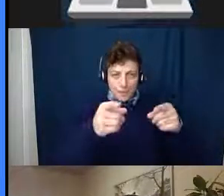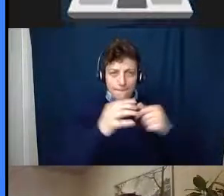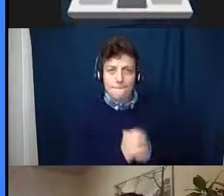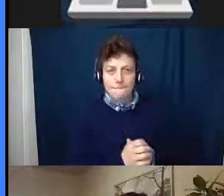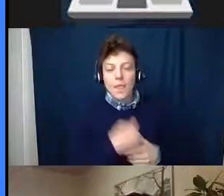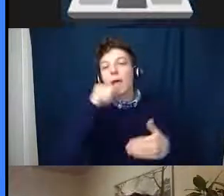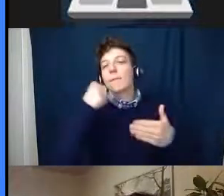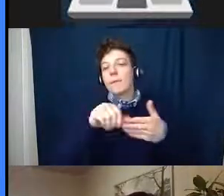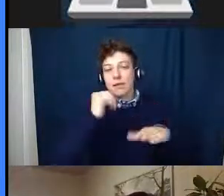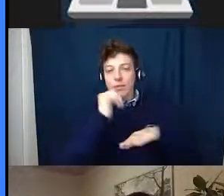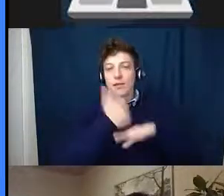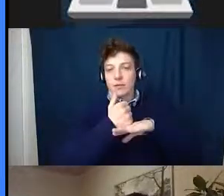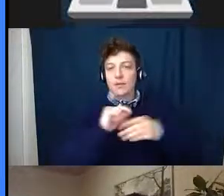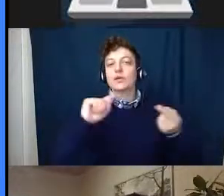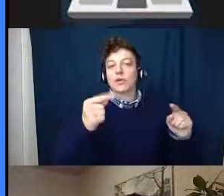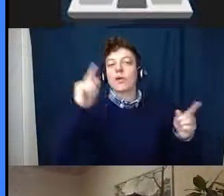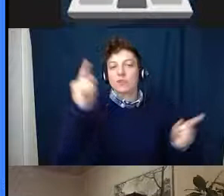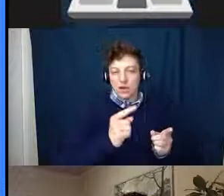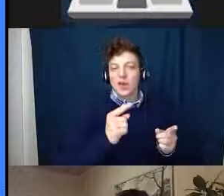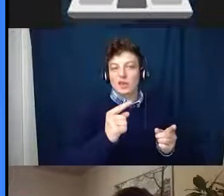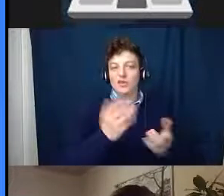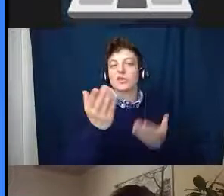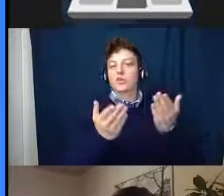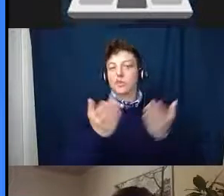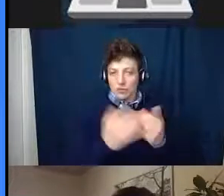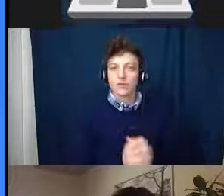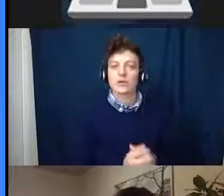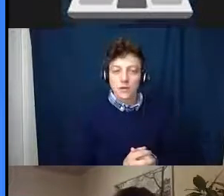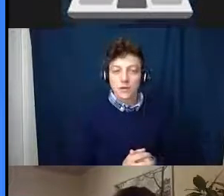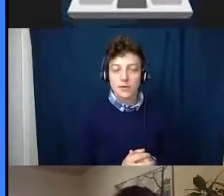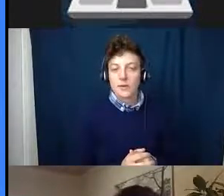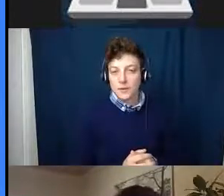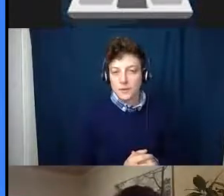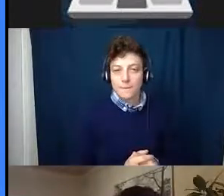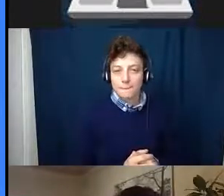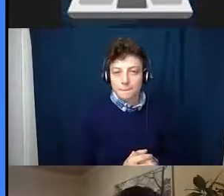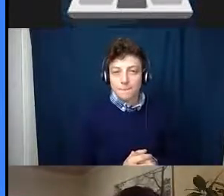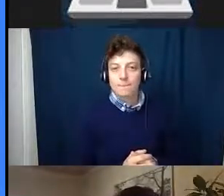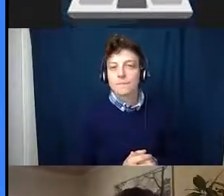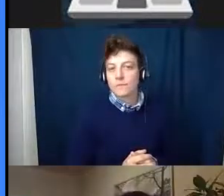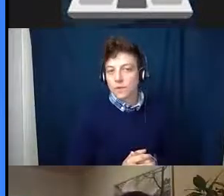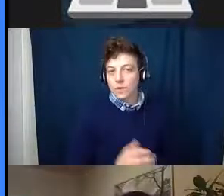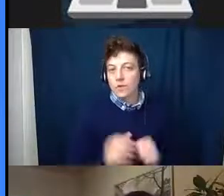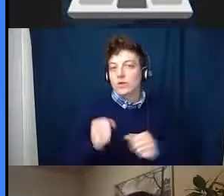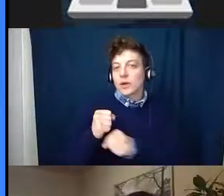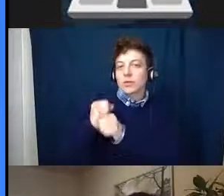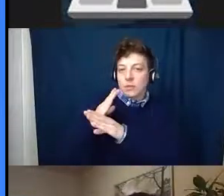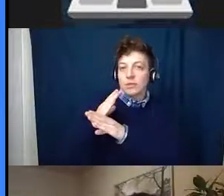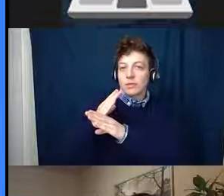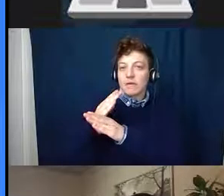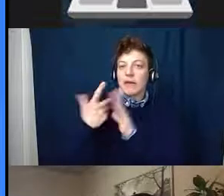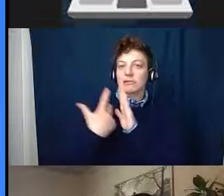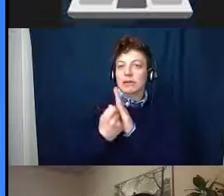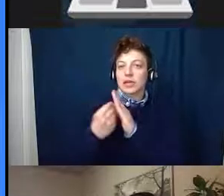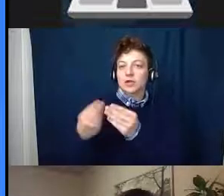deaths, prevent injection-related disease transmission, things like HIV, hepatitis C, and